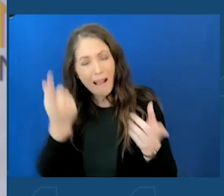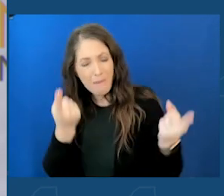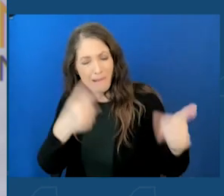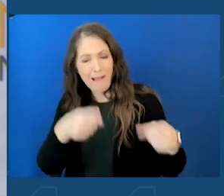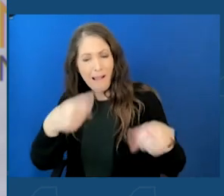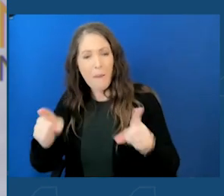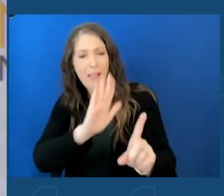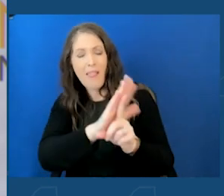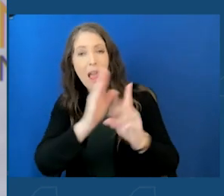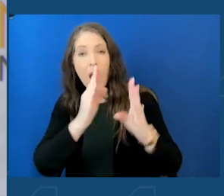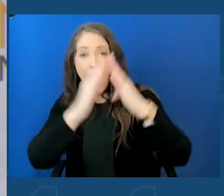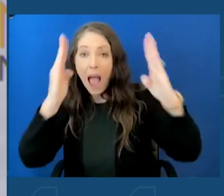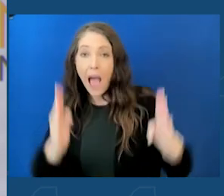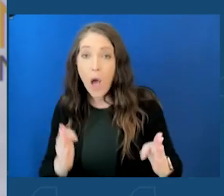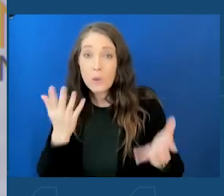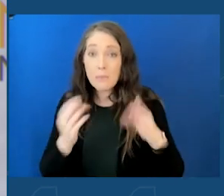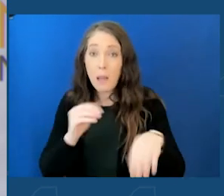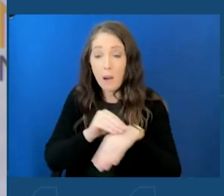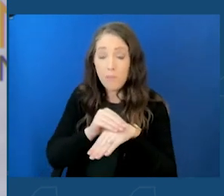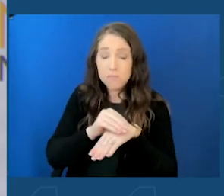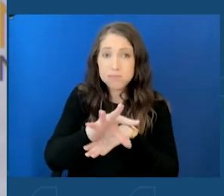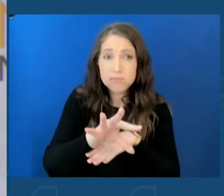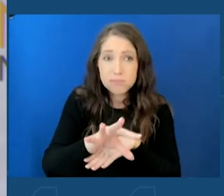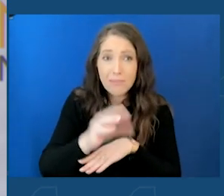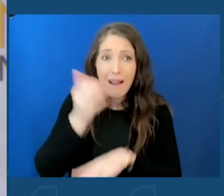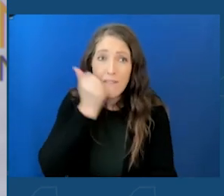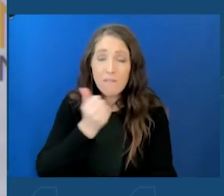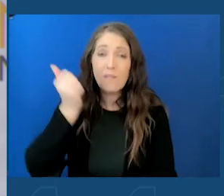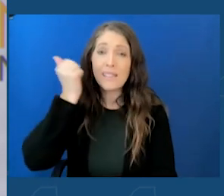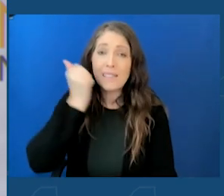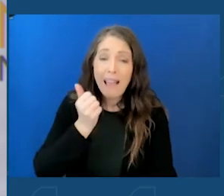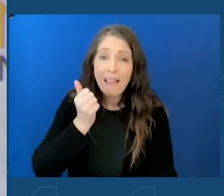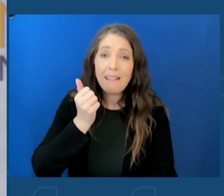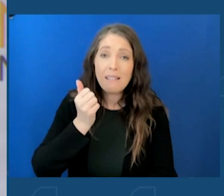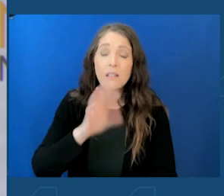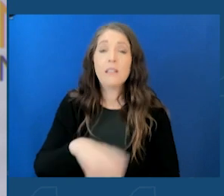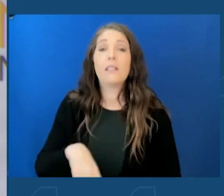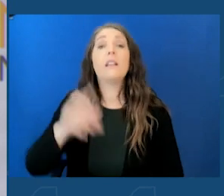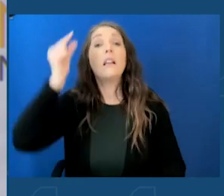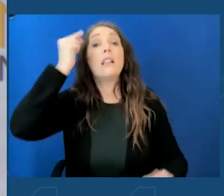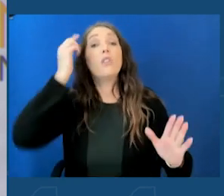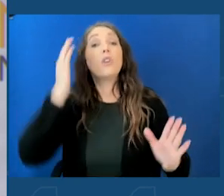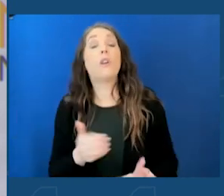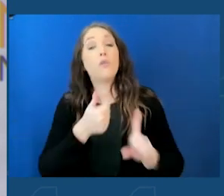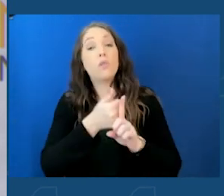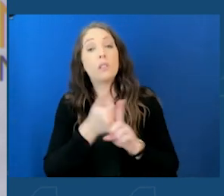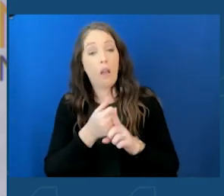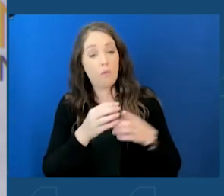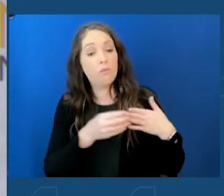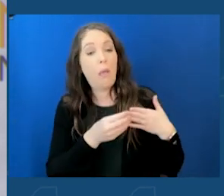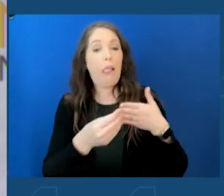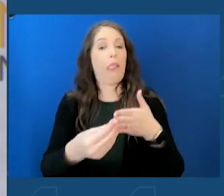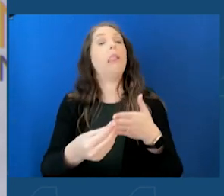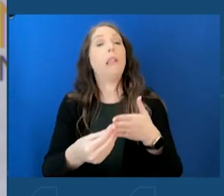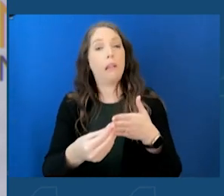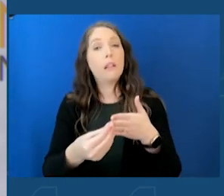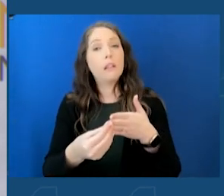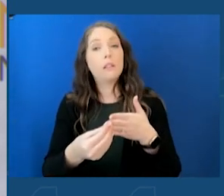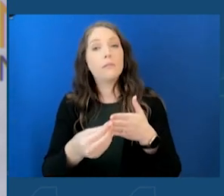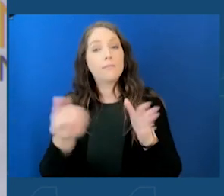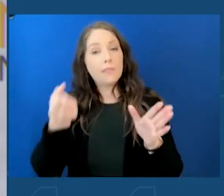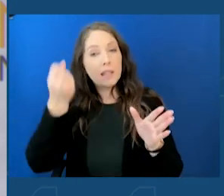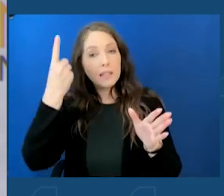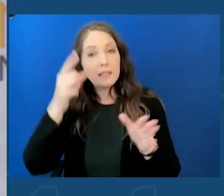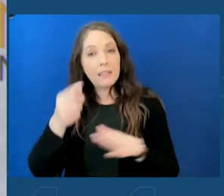be affecting them every day. The governor is leading the way in regards to understanding gender-based violence